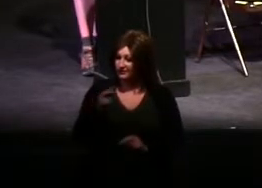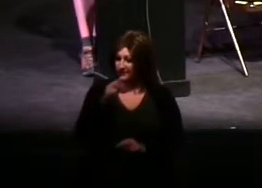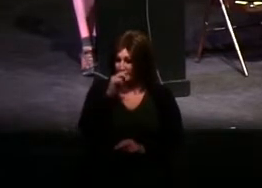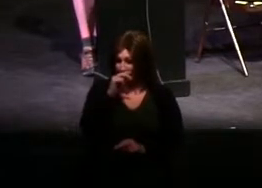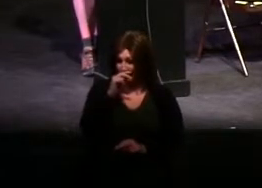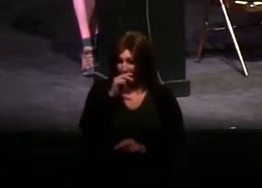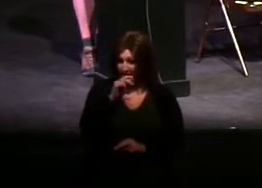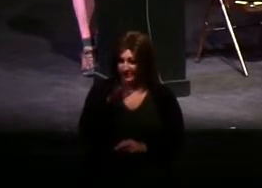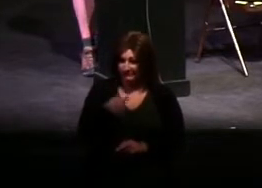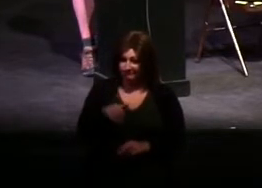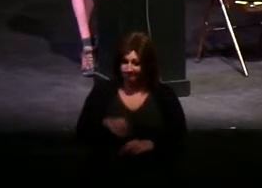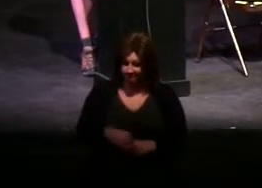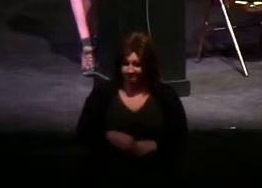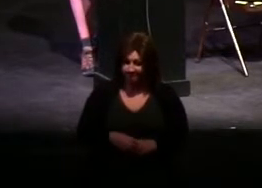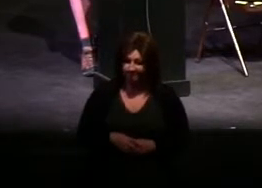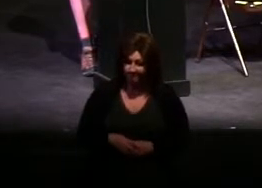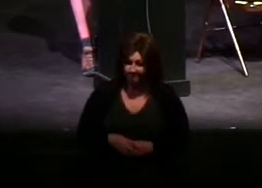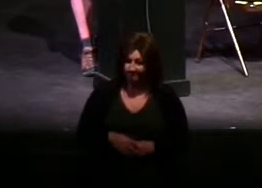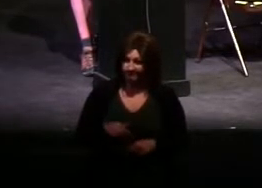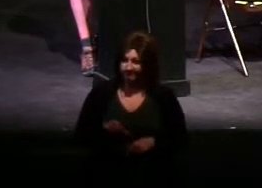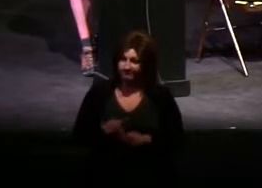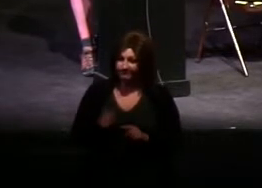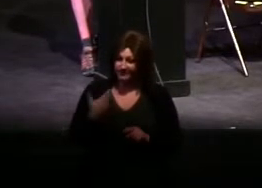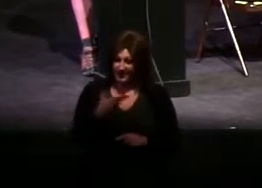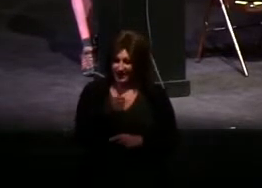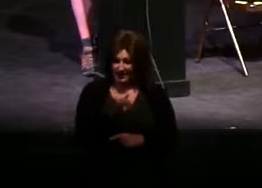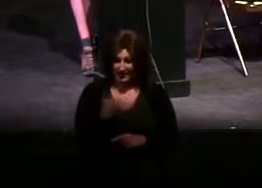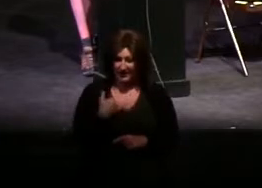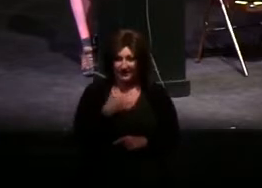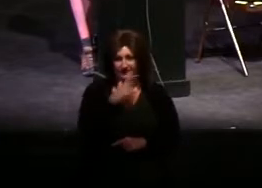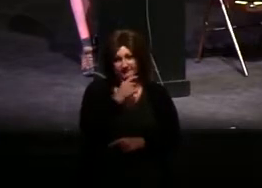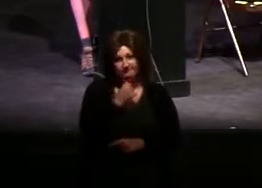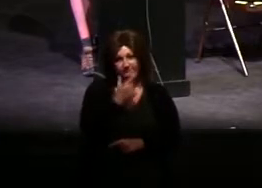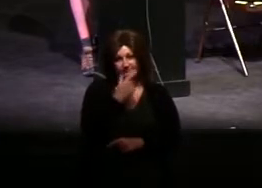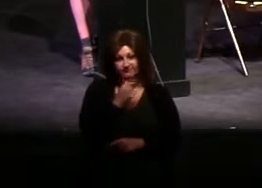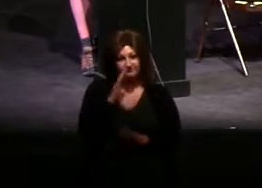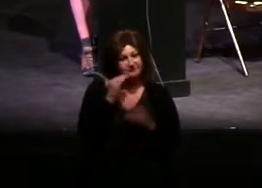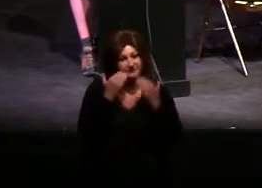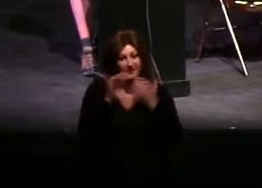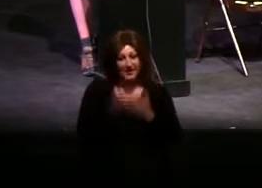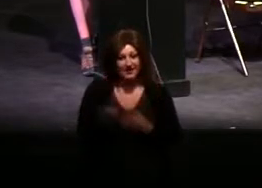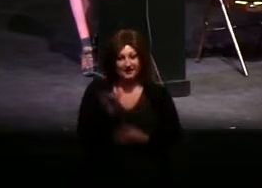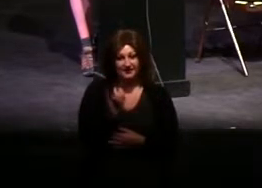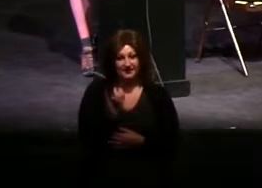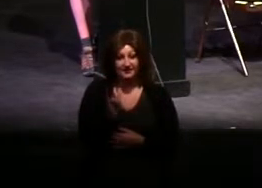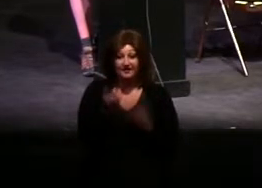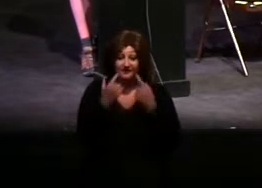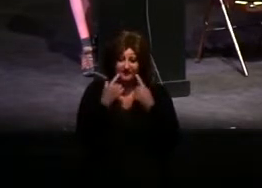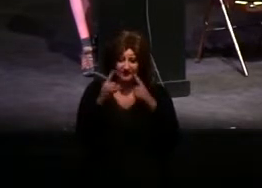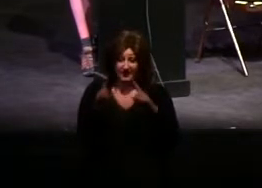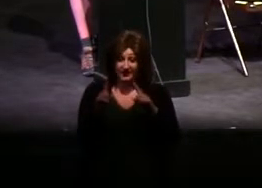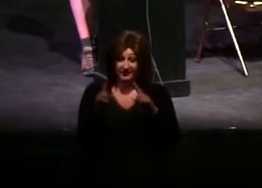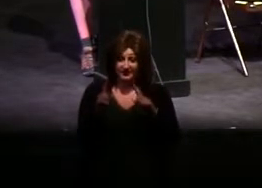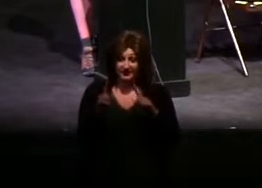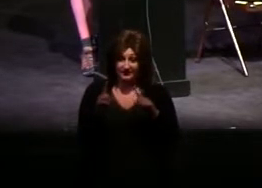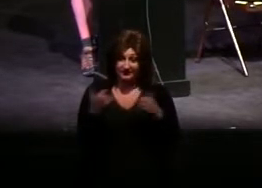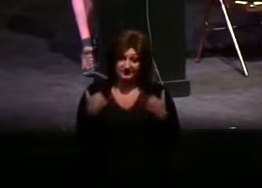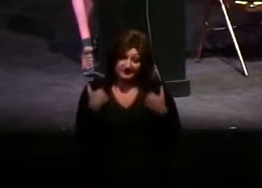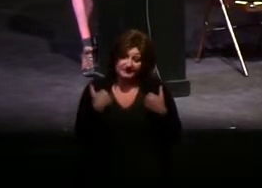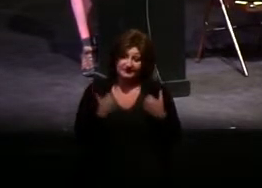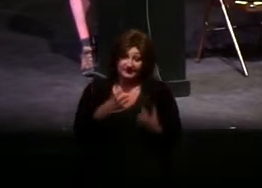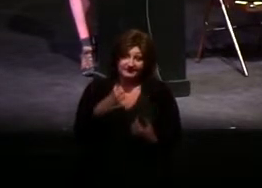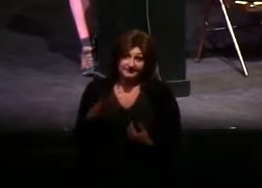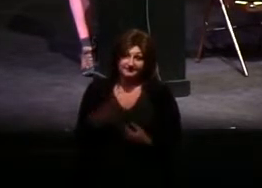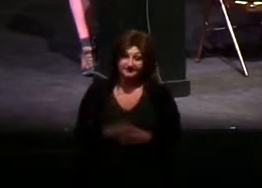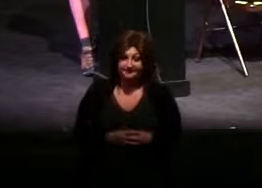toe of her boot in the dirt and hay, rubbing her chin and smiling. Finally, she shrugged. "Suit